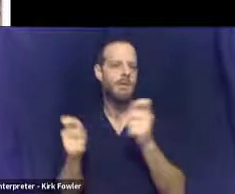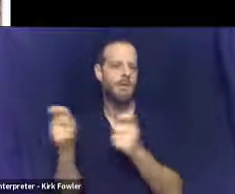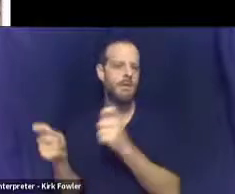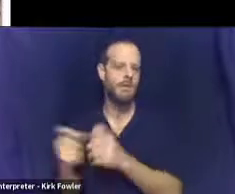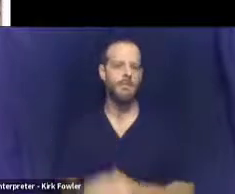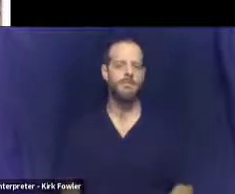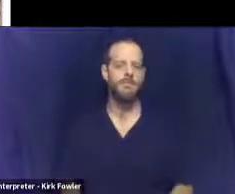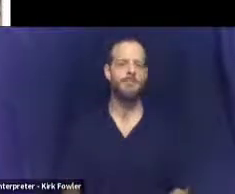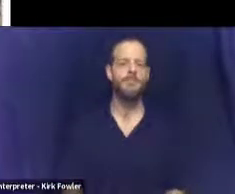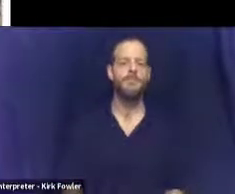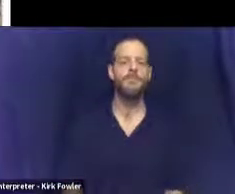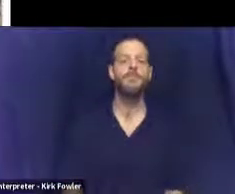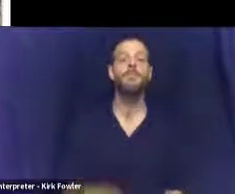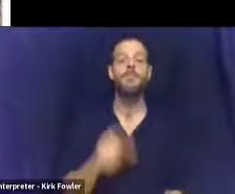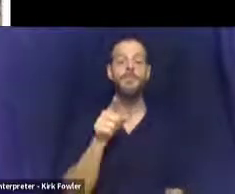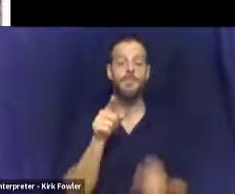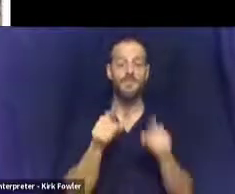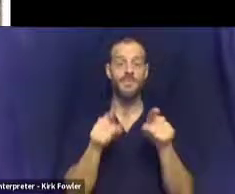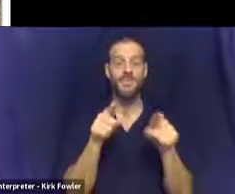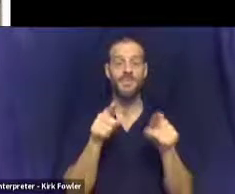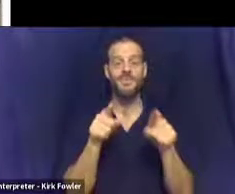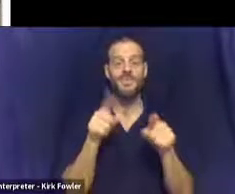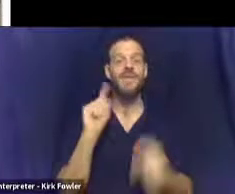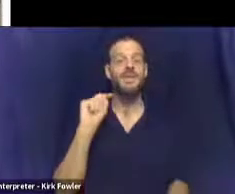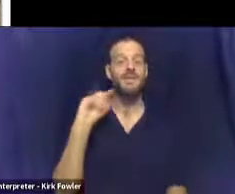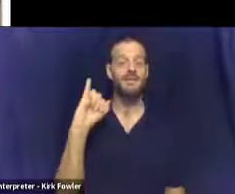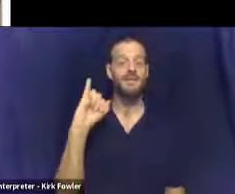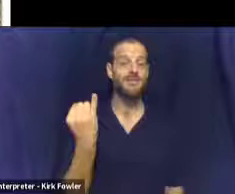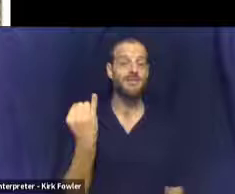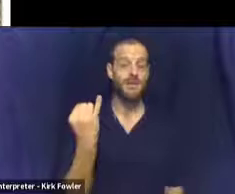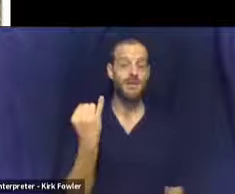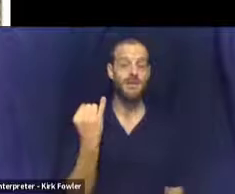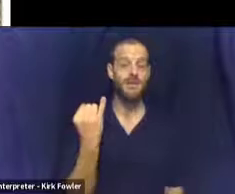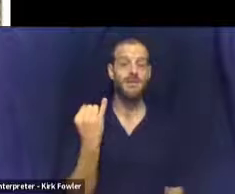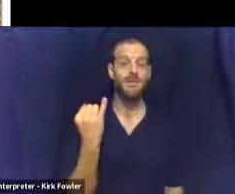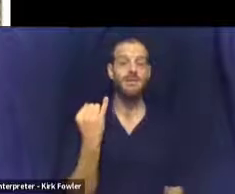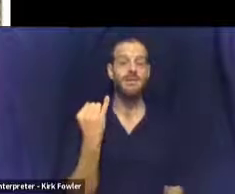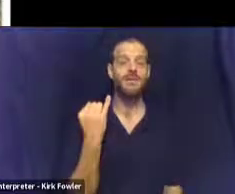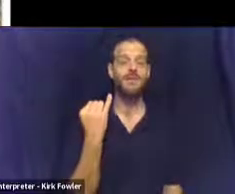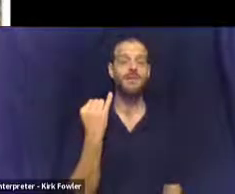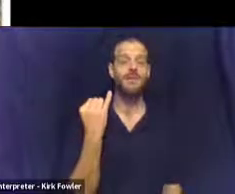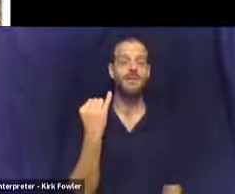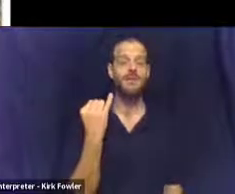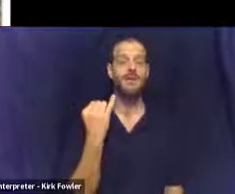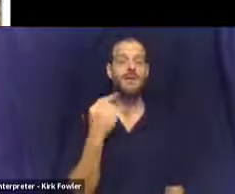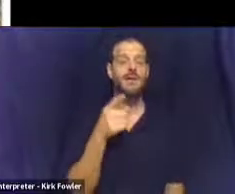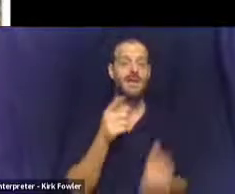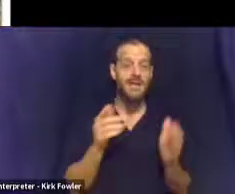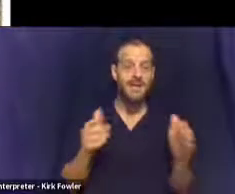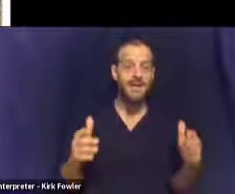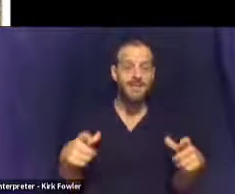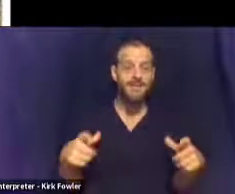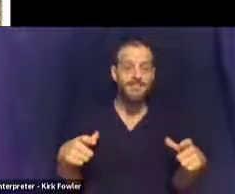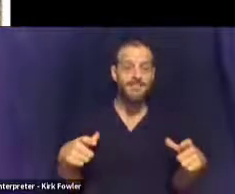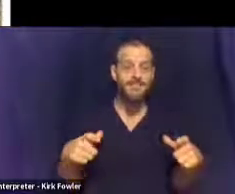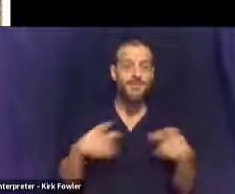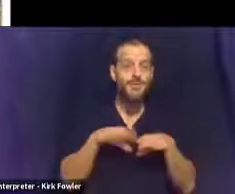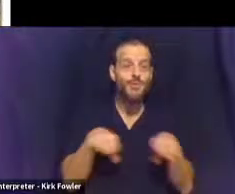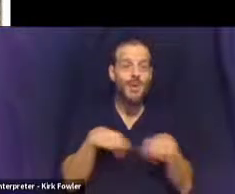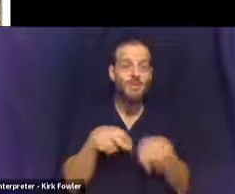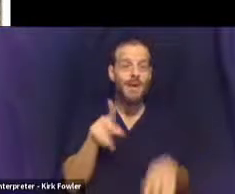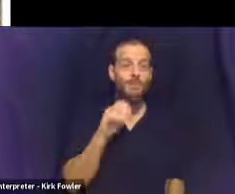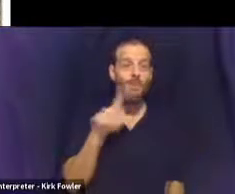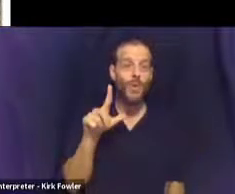This next pictures are again of TJ. So TJ is in a little swimming pool in his backyard and you can see they made a little,